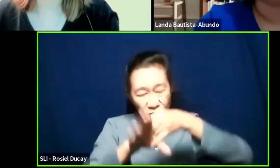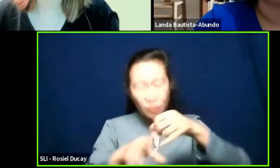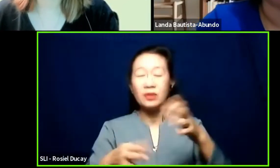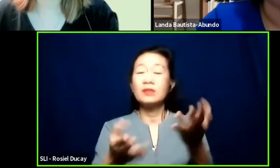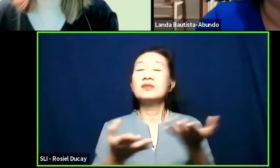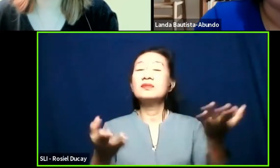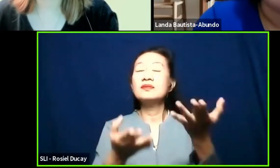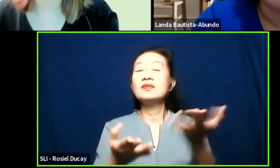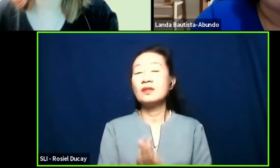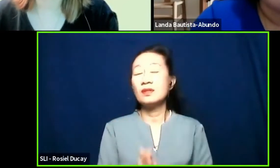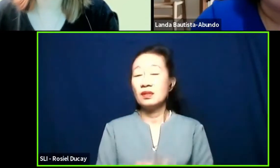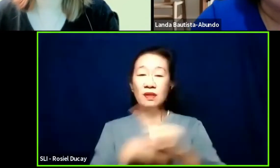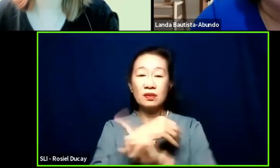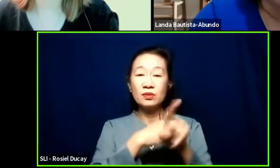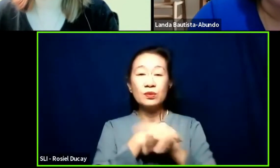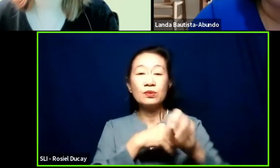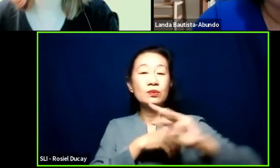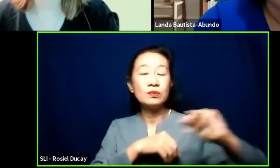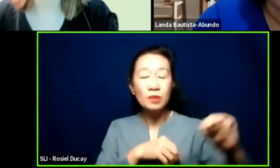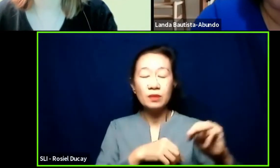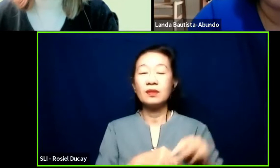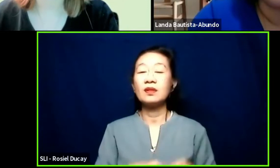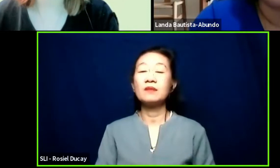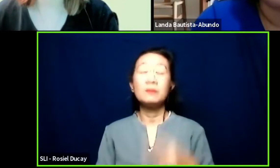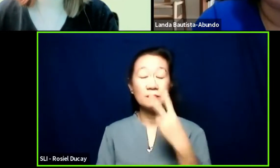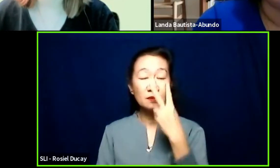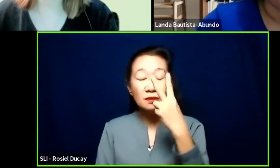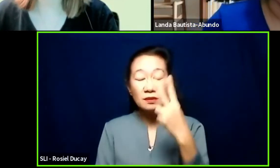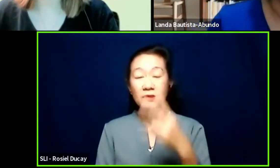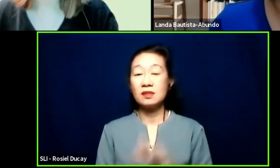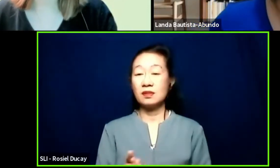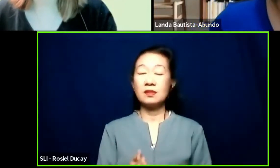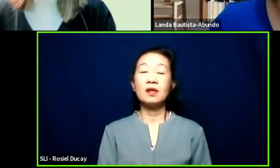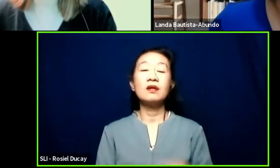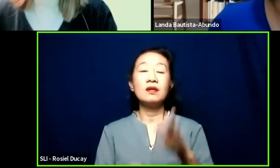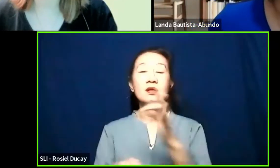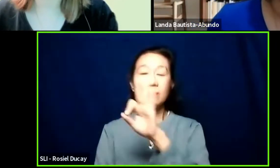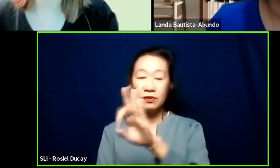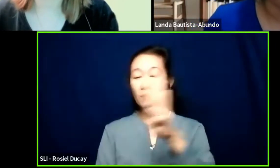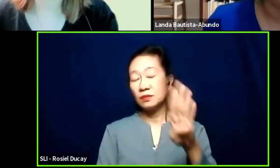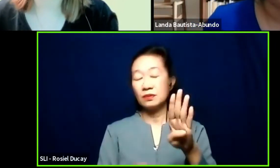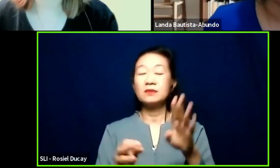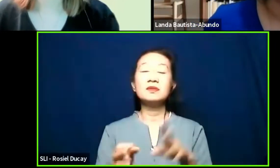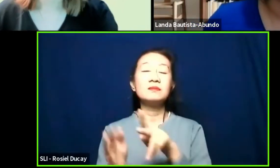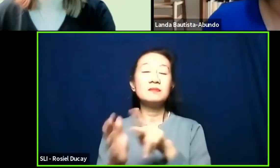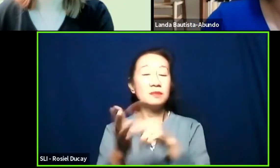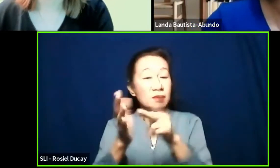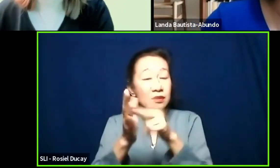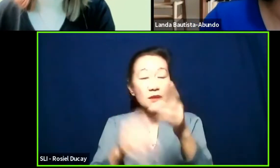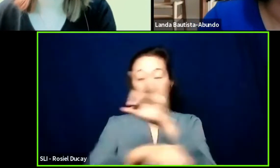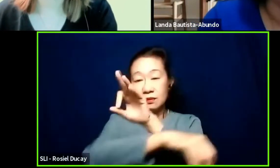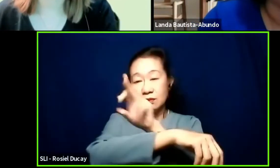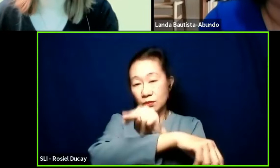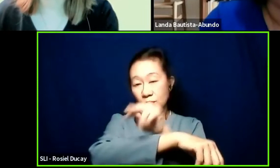on the Facebook page of Norville Foundation Incorporated. So they may join the webinar there po.